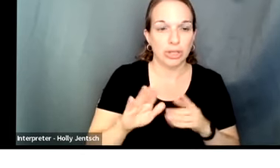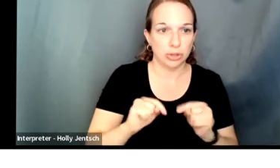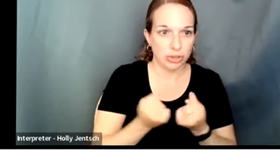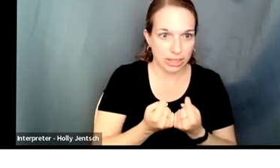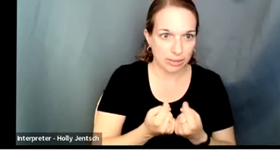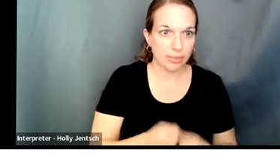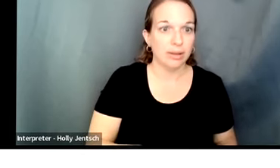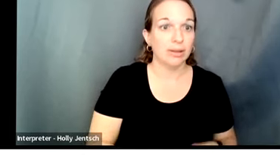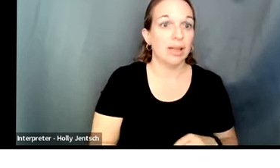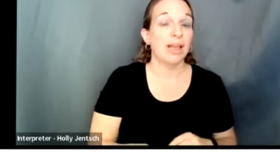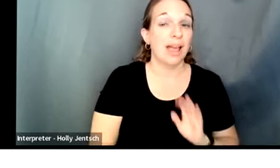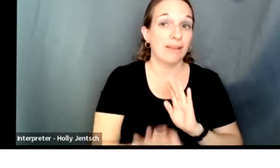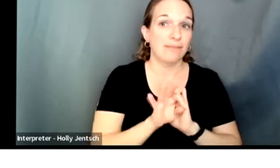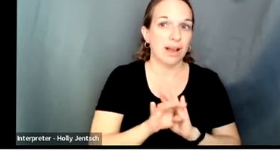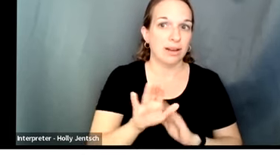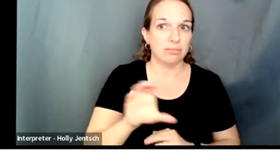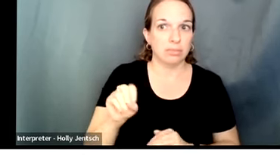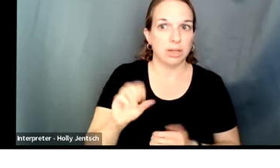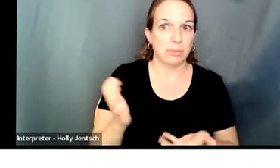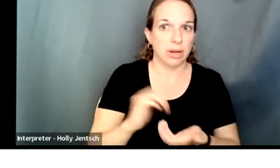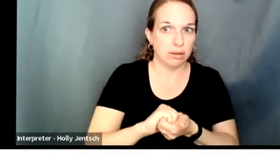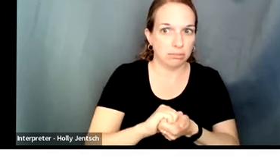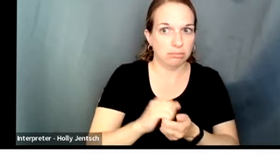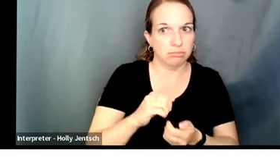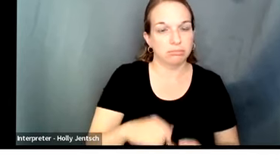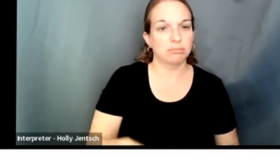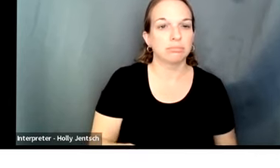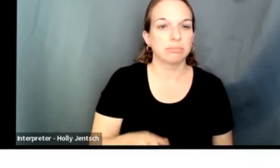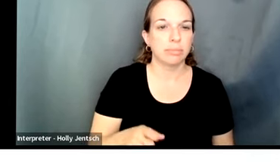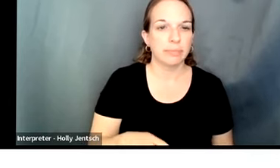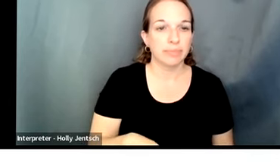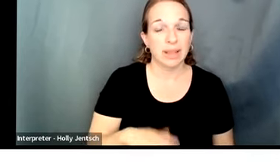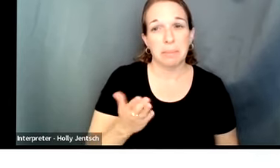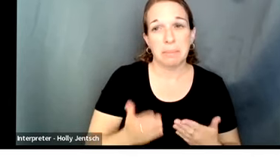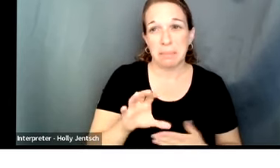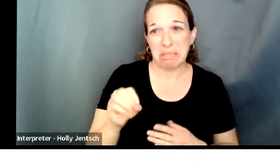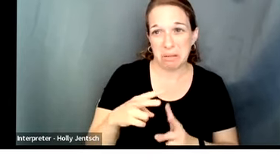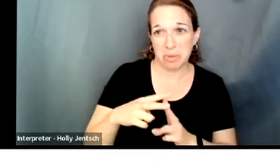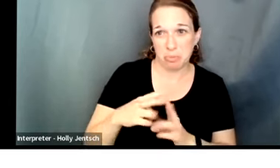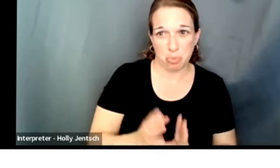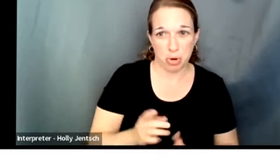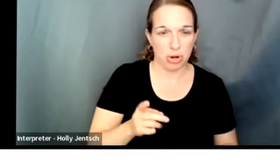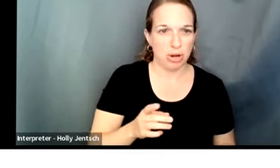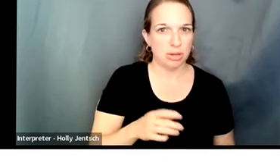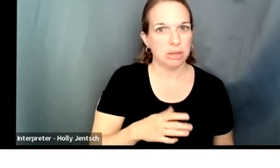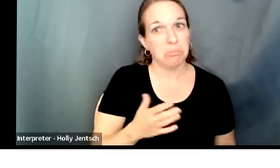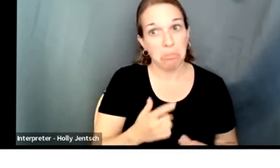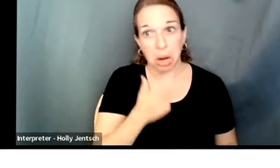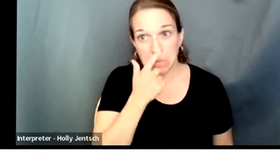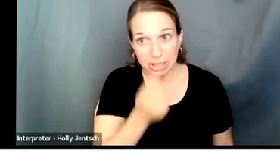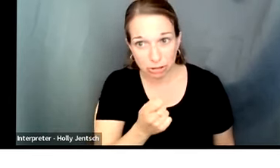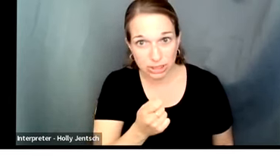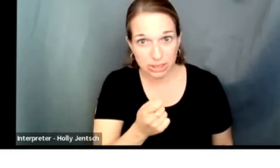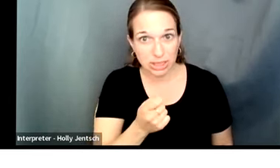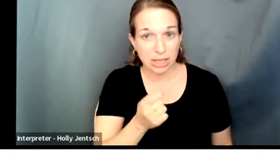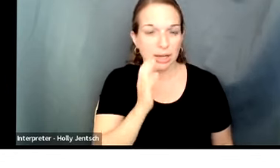and identify the employer partner. Now, the employer partner may say, I'm interested, I'm going to put my